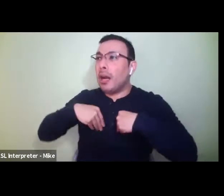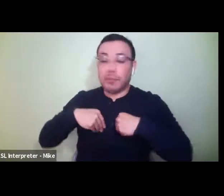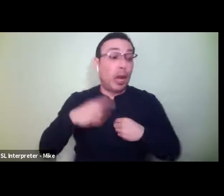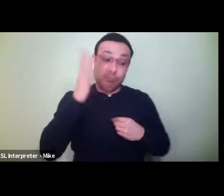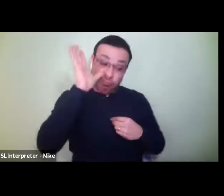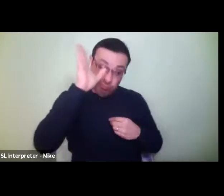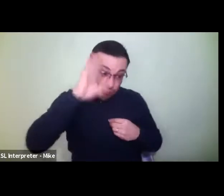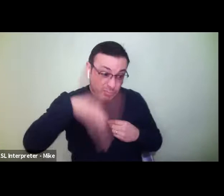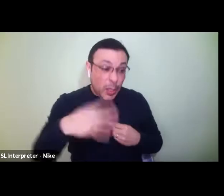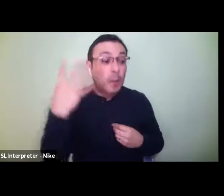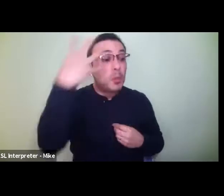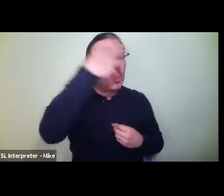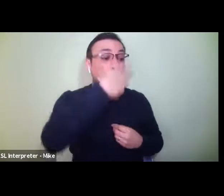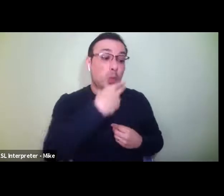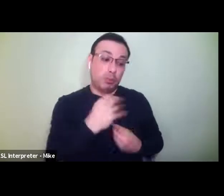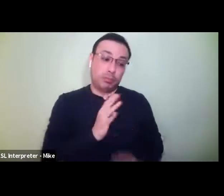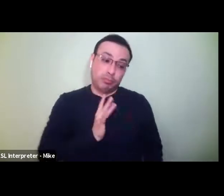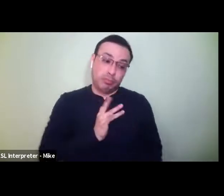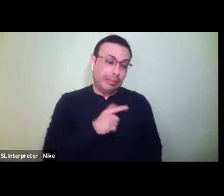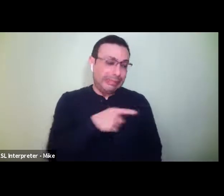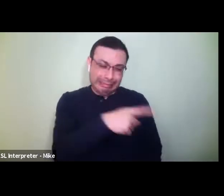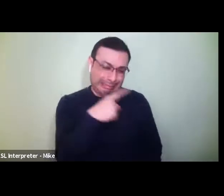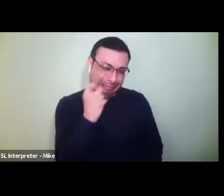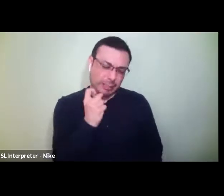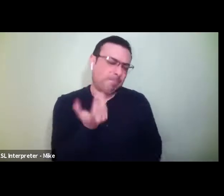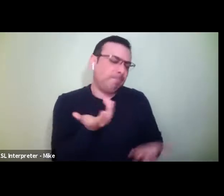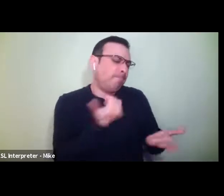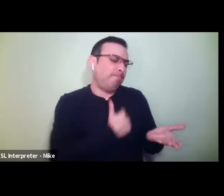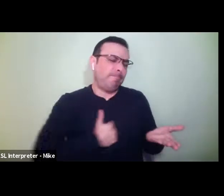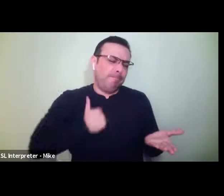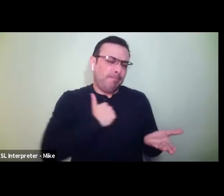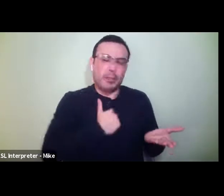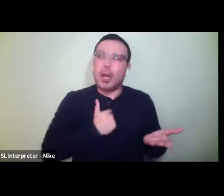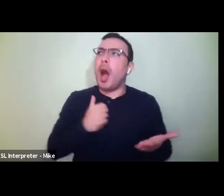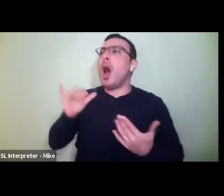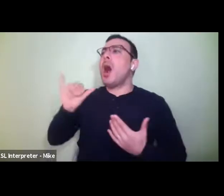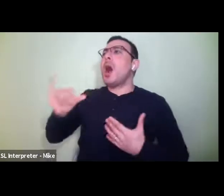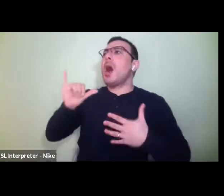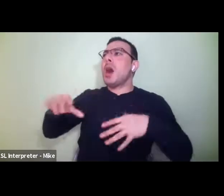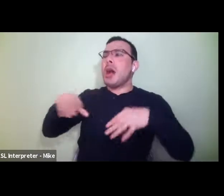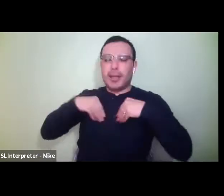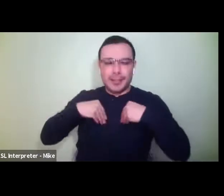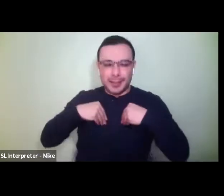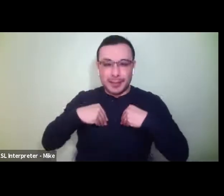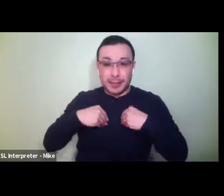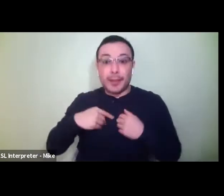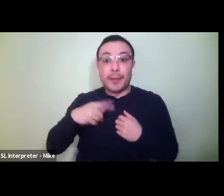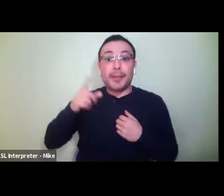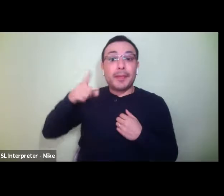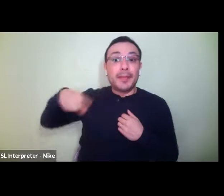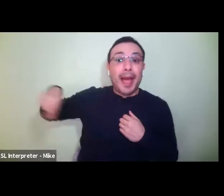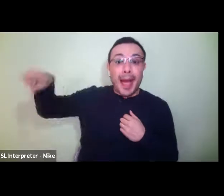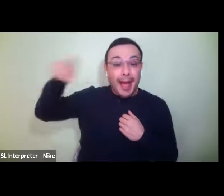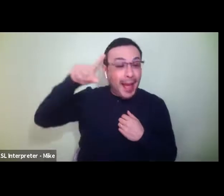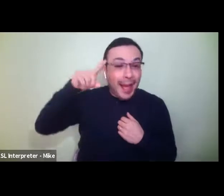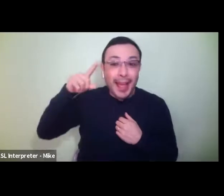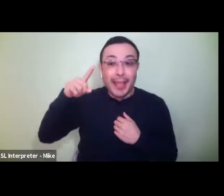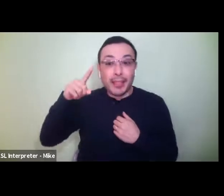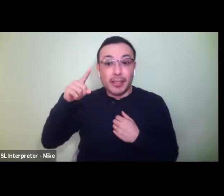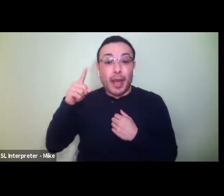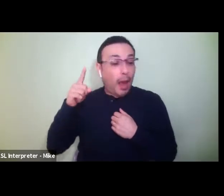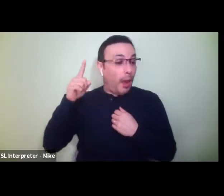of those who are different and celebrate the most superficial notions of what it means to be